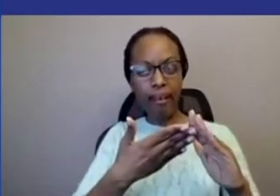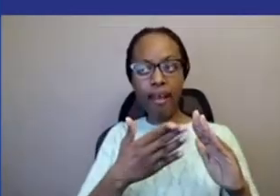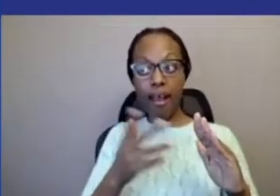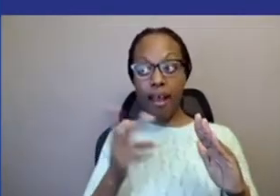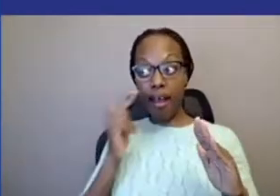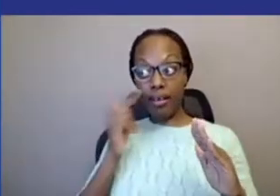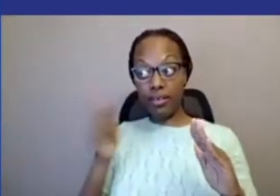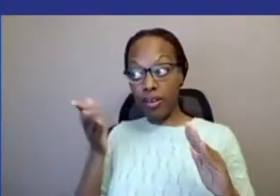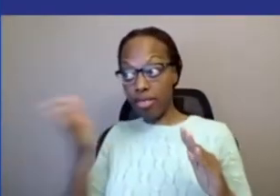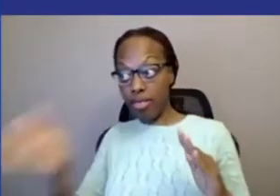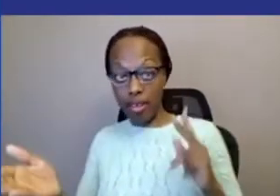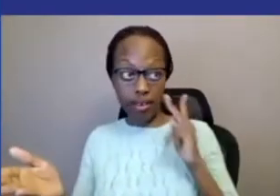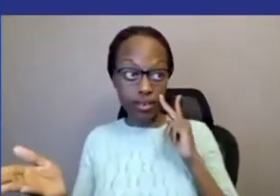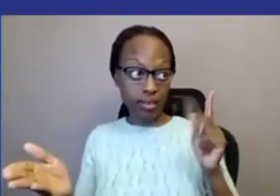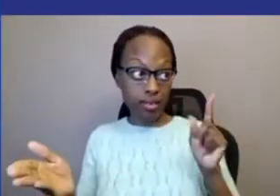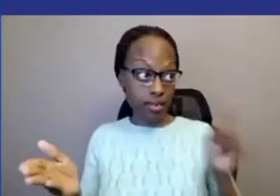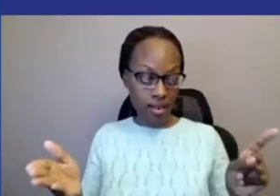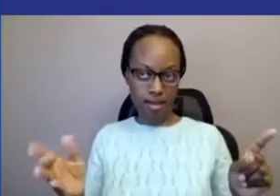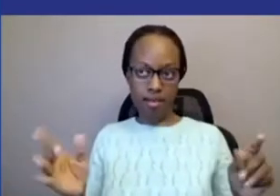different ways.